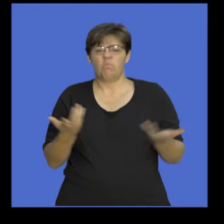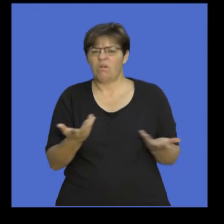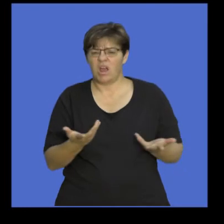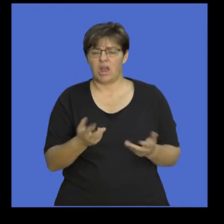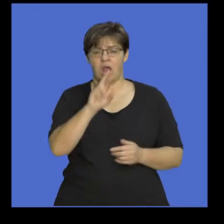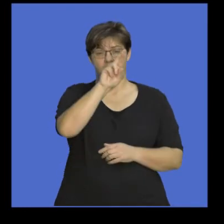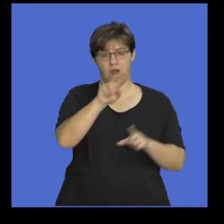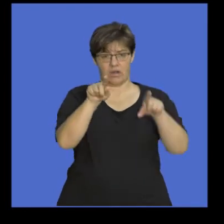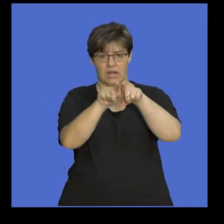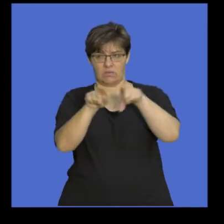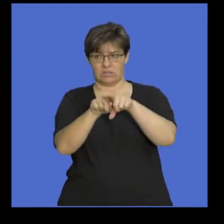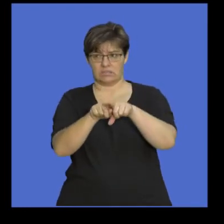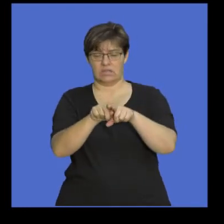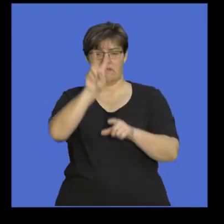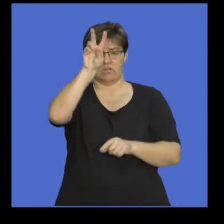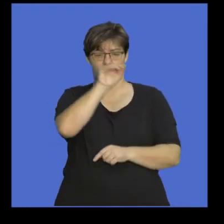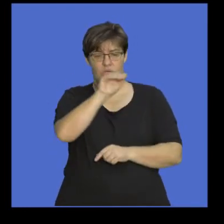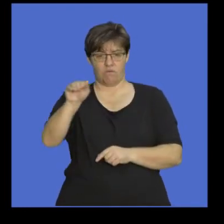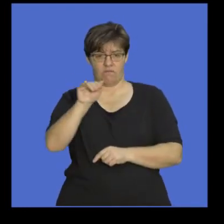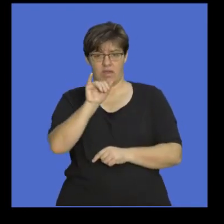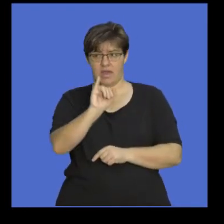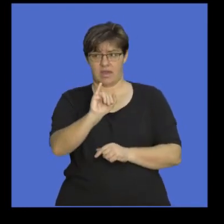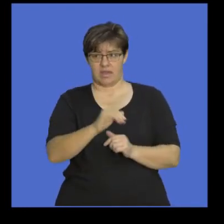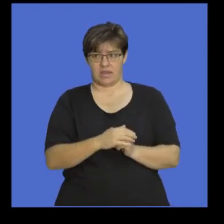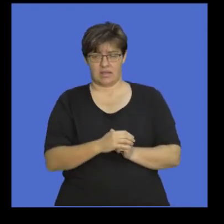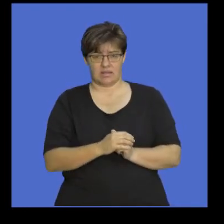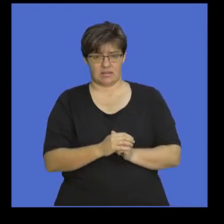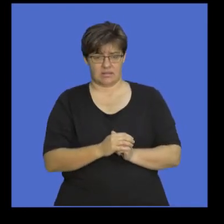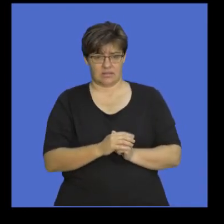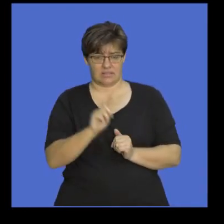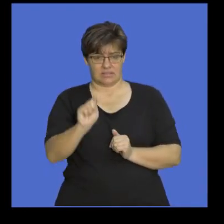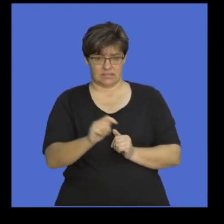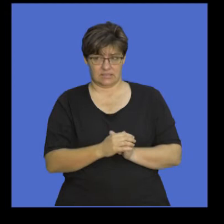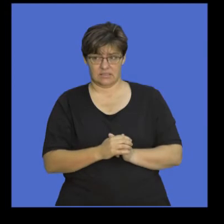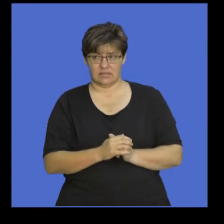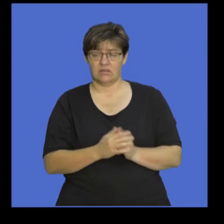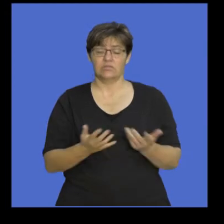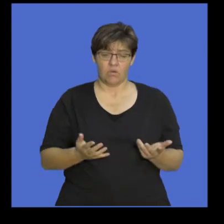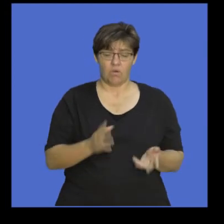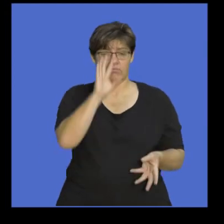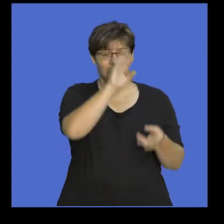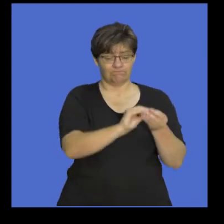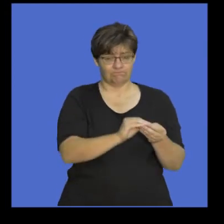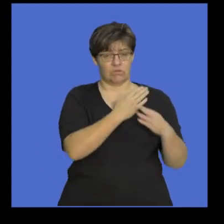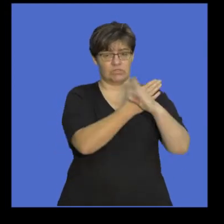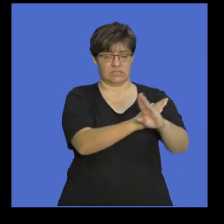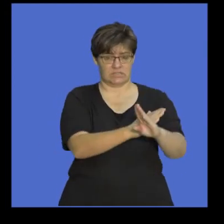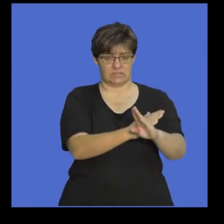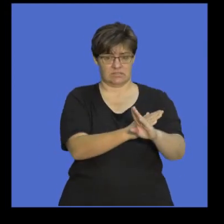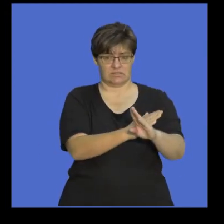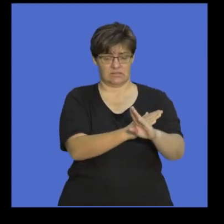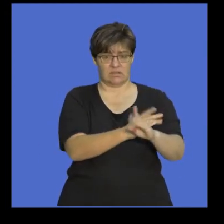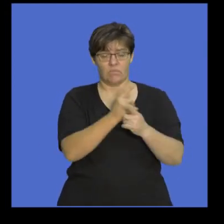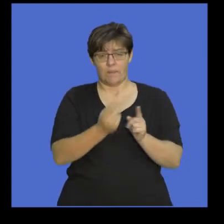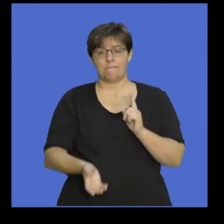R is equals to total voltage, okay, divided by total current. So this is total resistance,